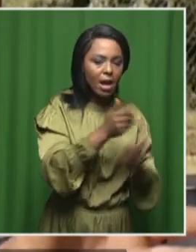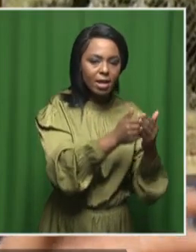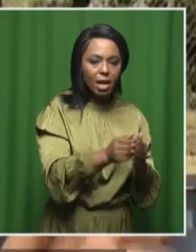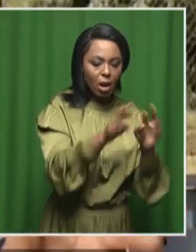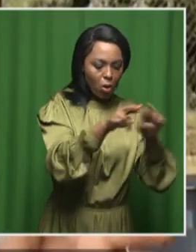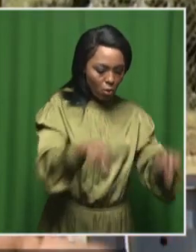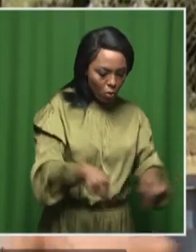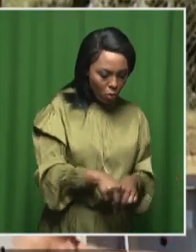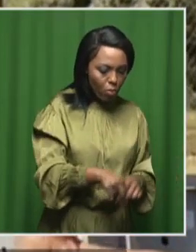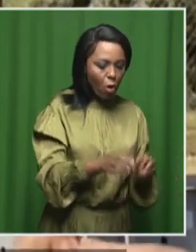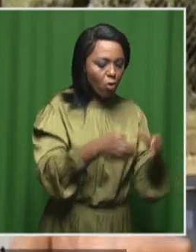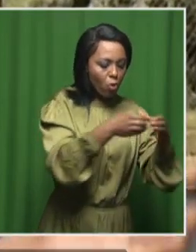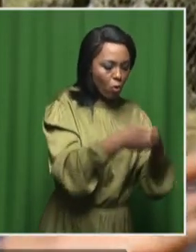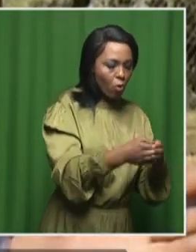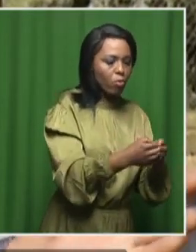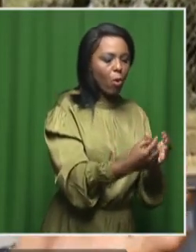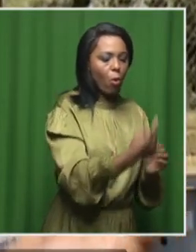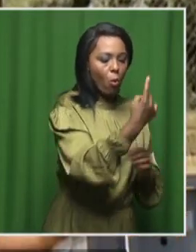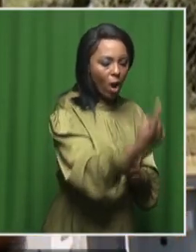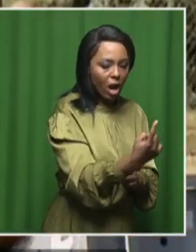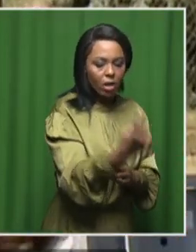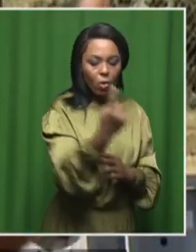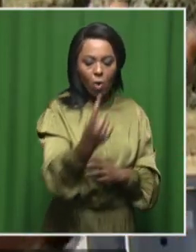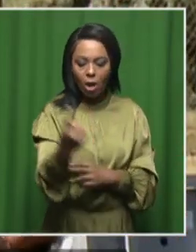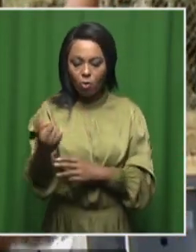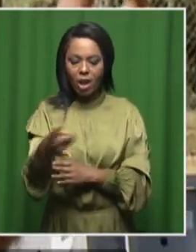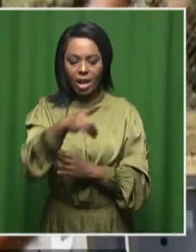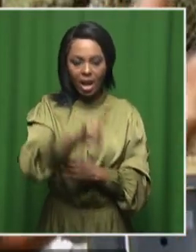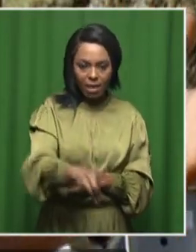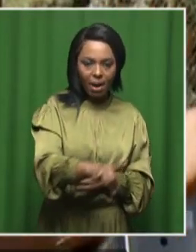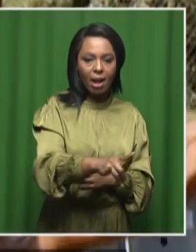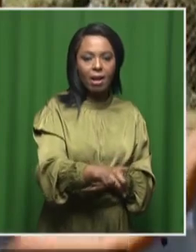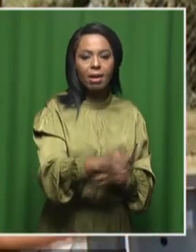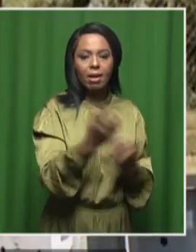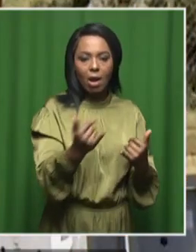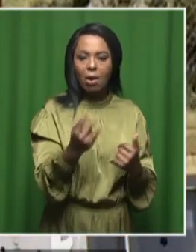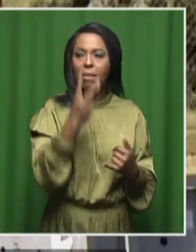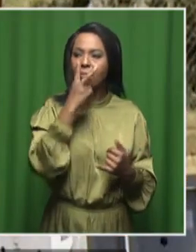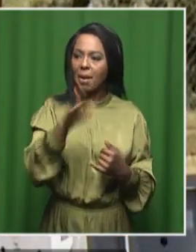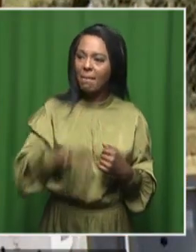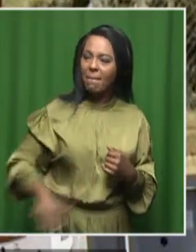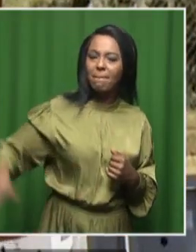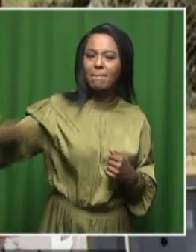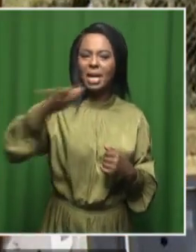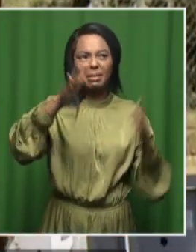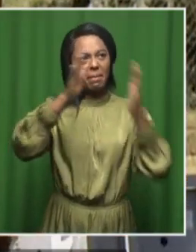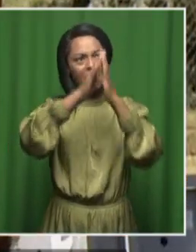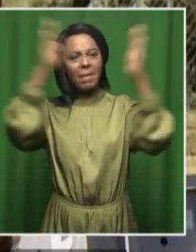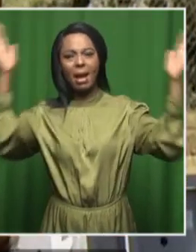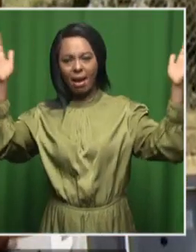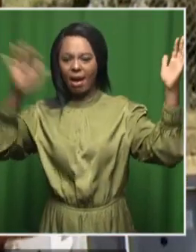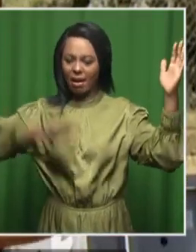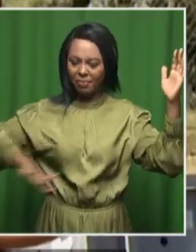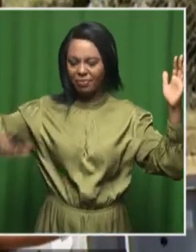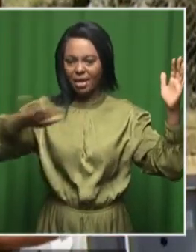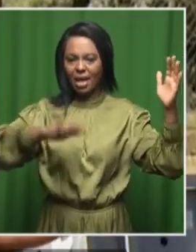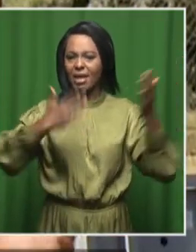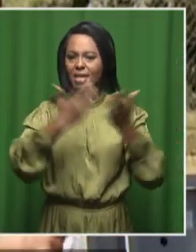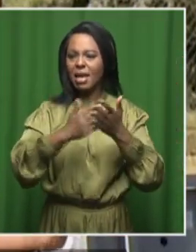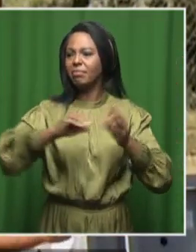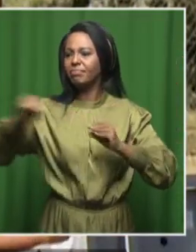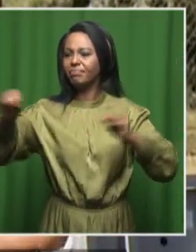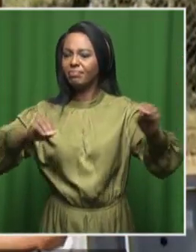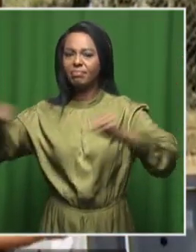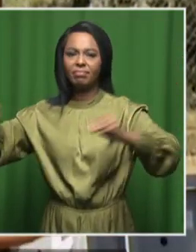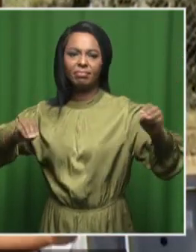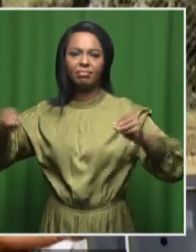by group, one by one at first, and we will see. And this place is very well designed that you are able to recirculate the animal, so you can